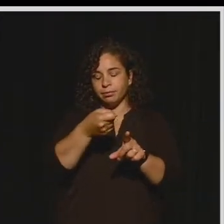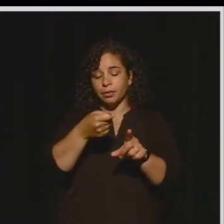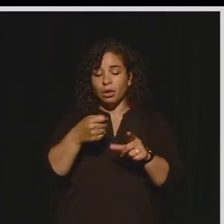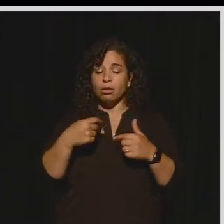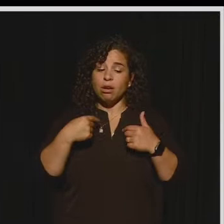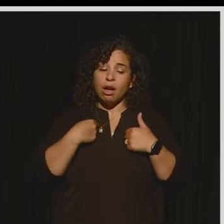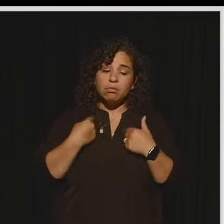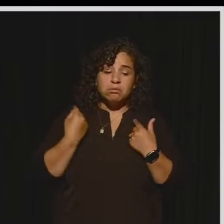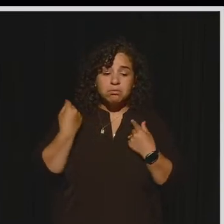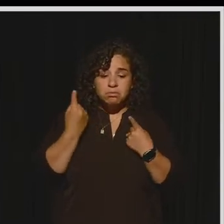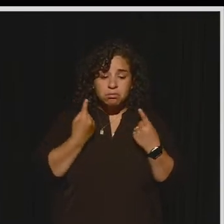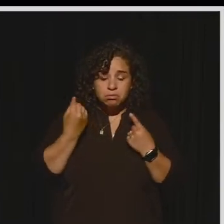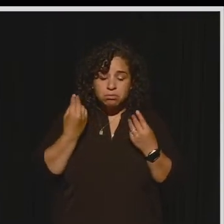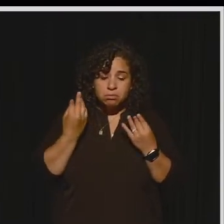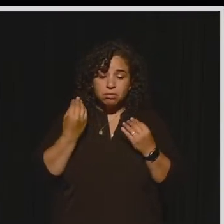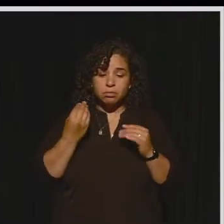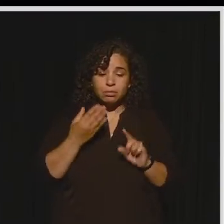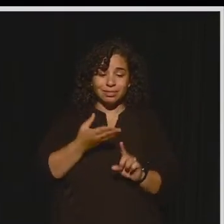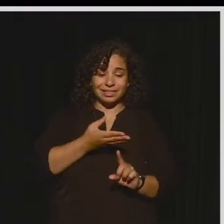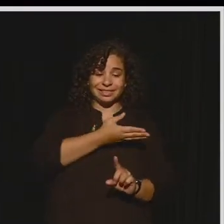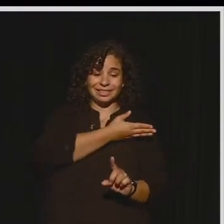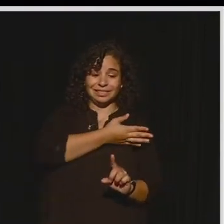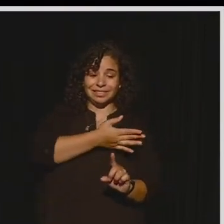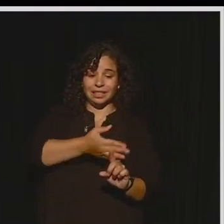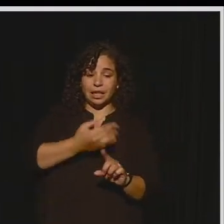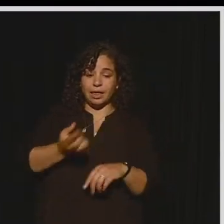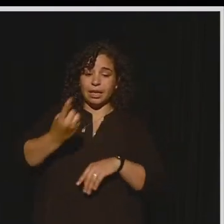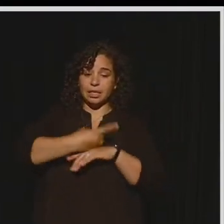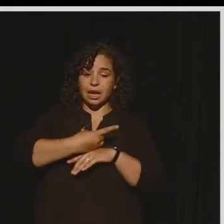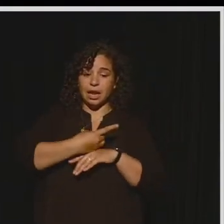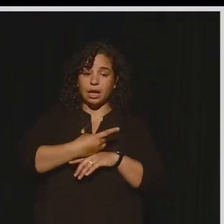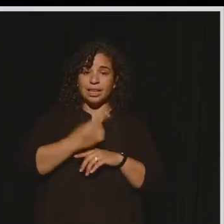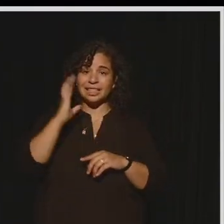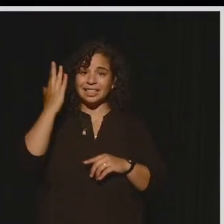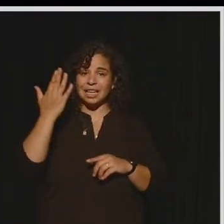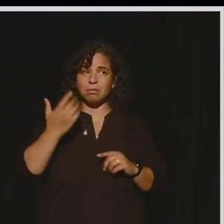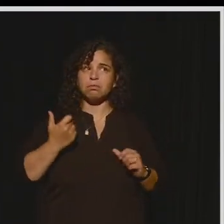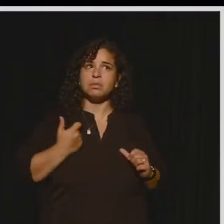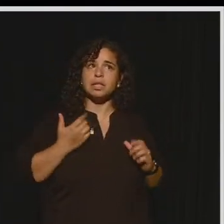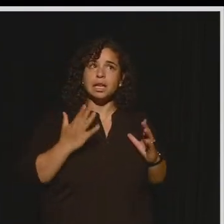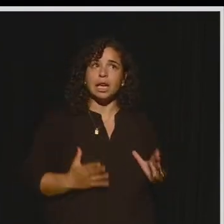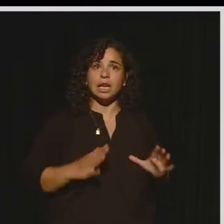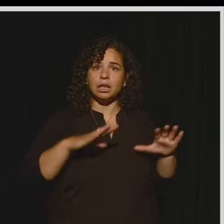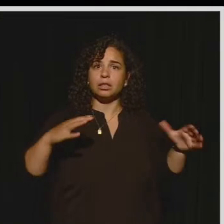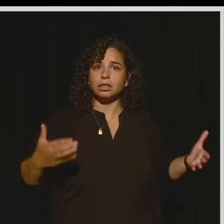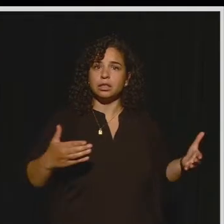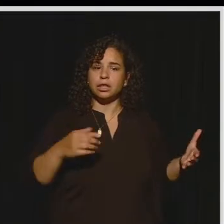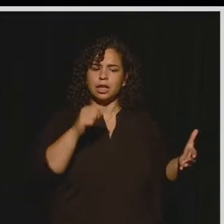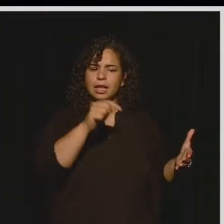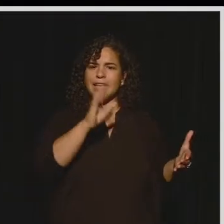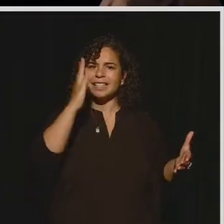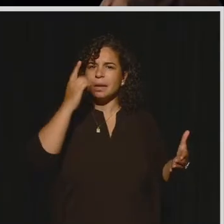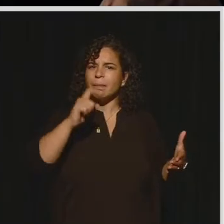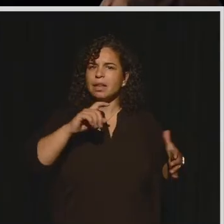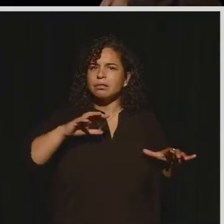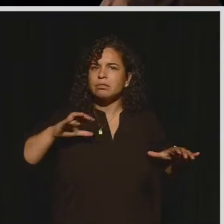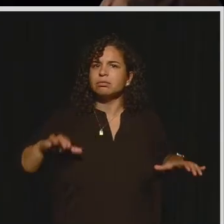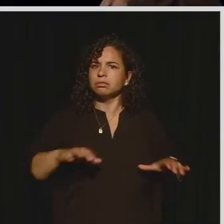that prior to that date for Canadians, there was a group of Canadians that had to do something.